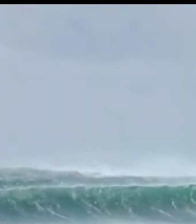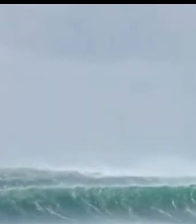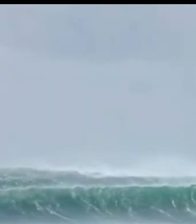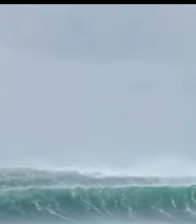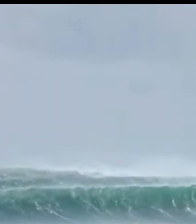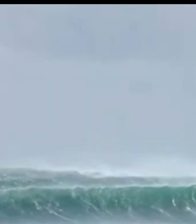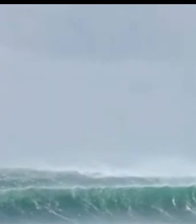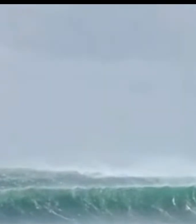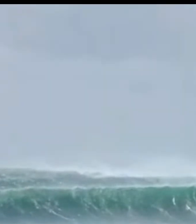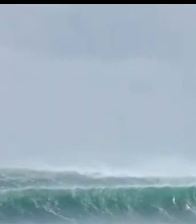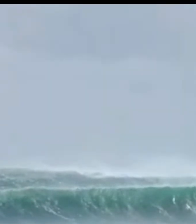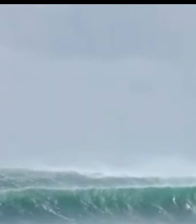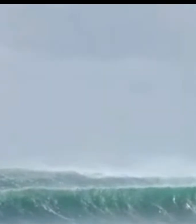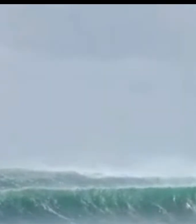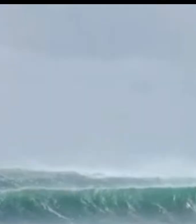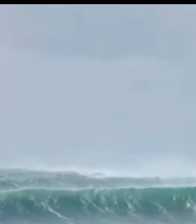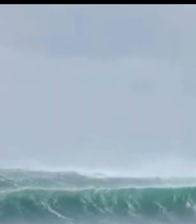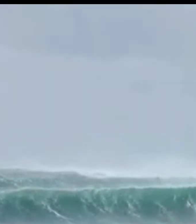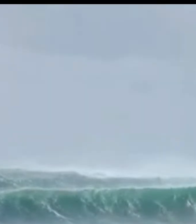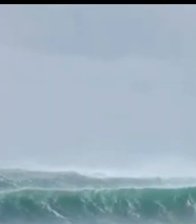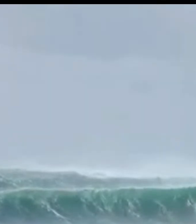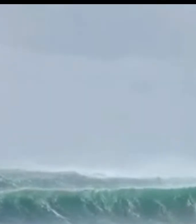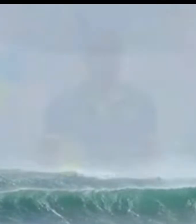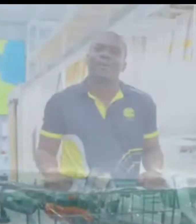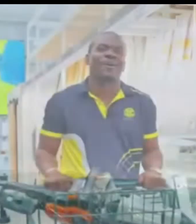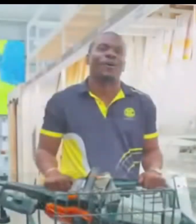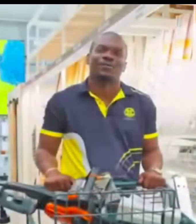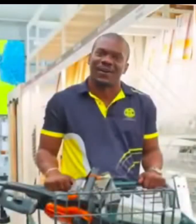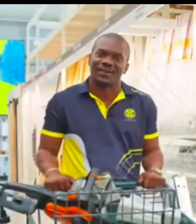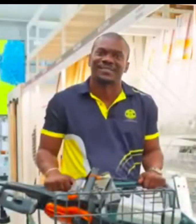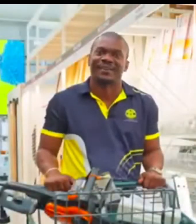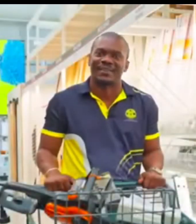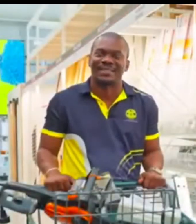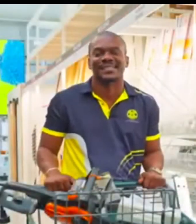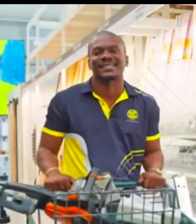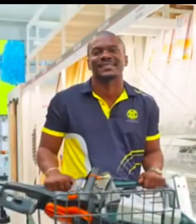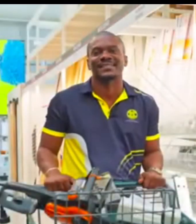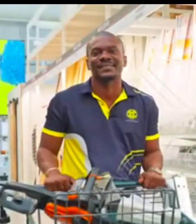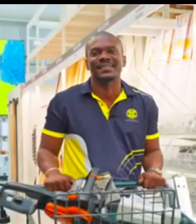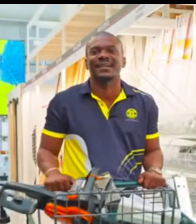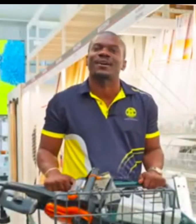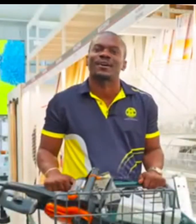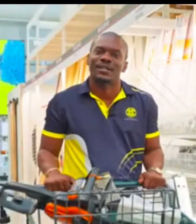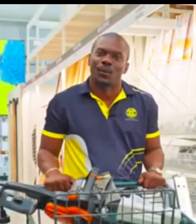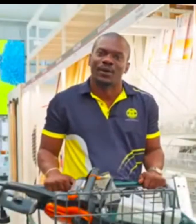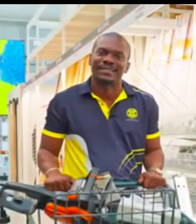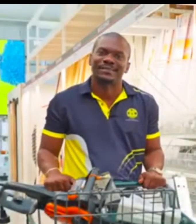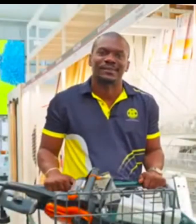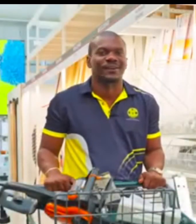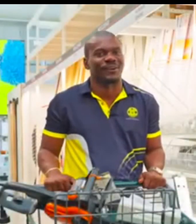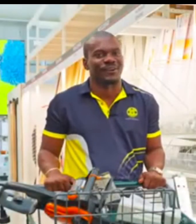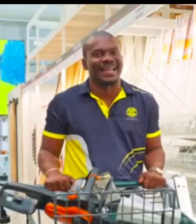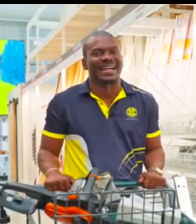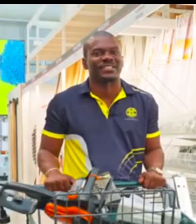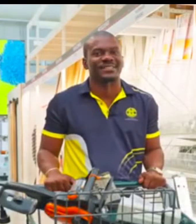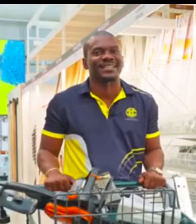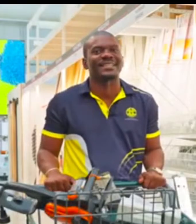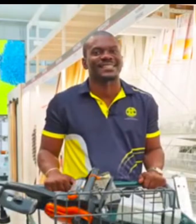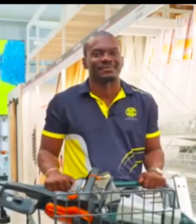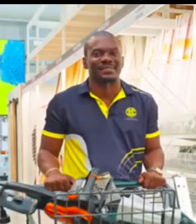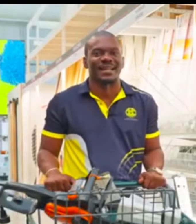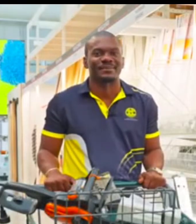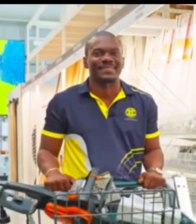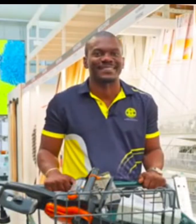very quickly, so make sure you are prepared. Don't be caught off guard this hurricane season. Early warning, early